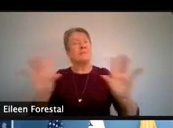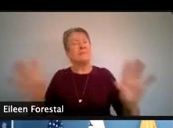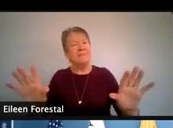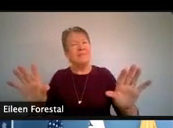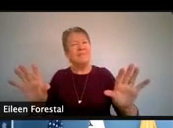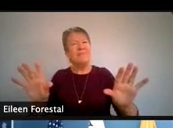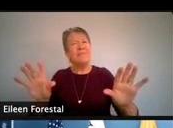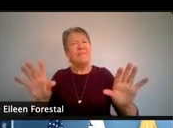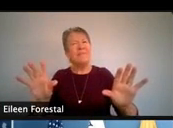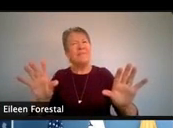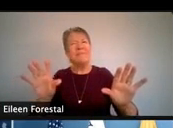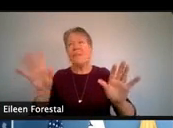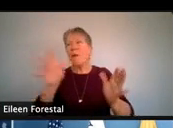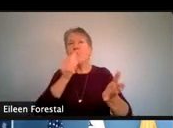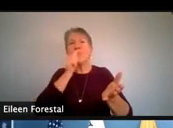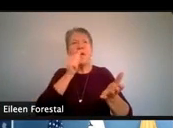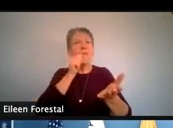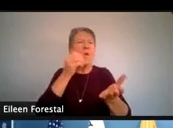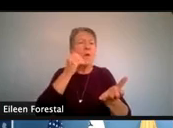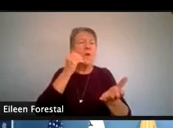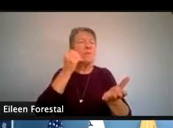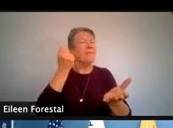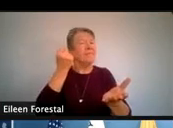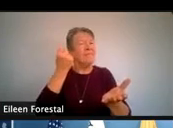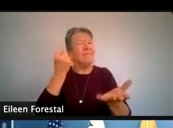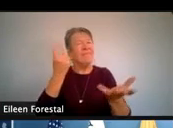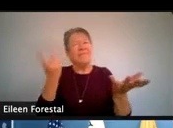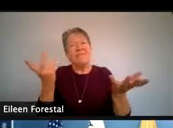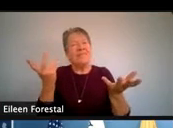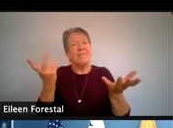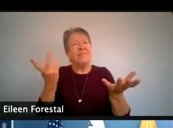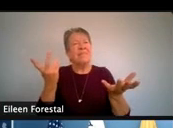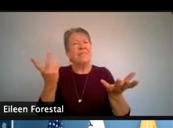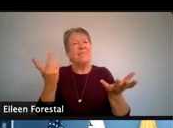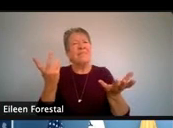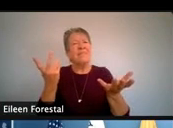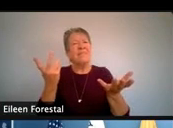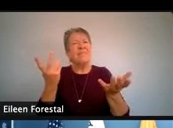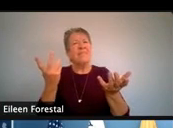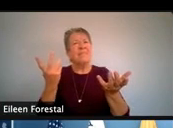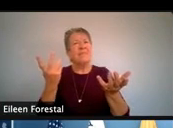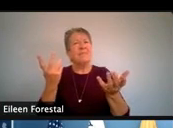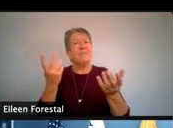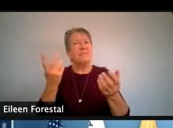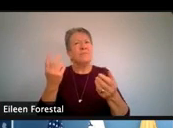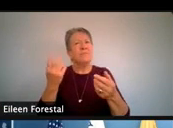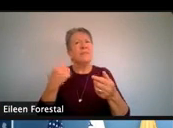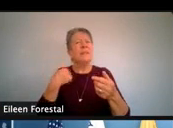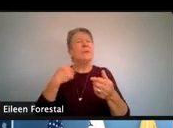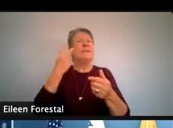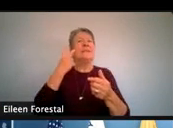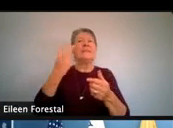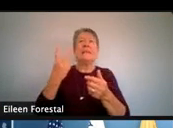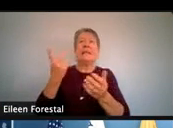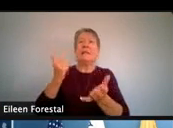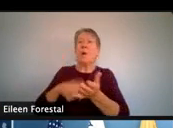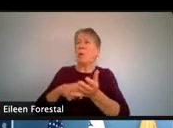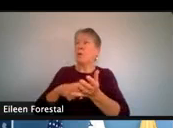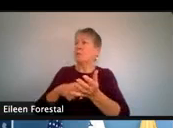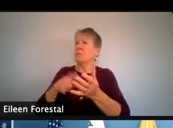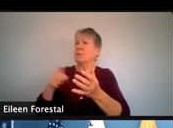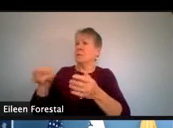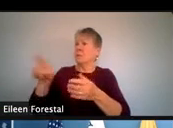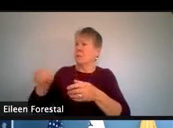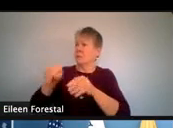If we think that shifts. So there are very few steps you could take other than pleading